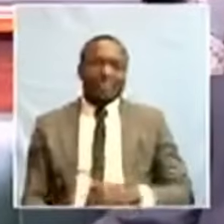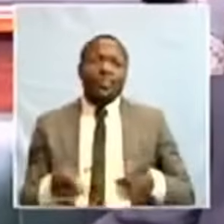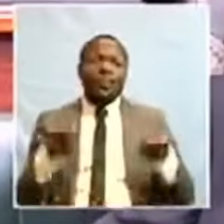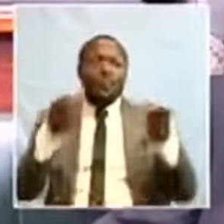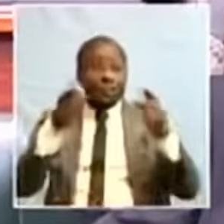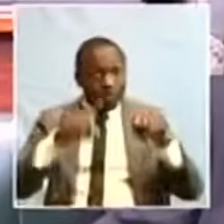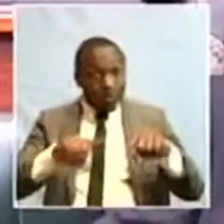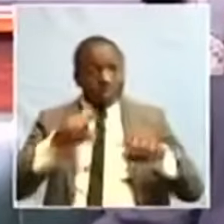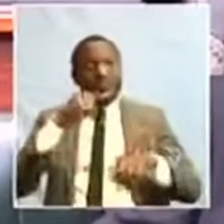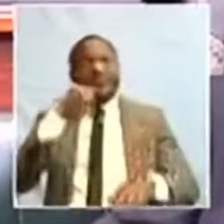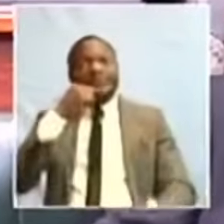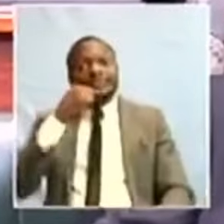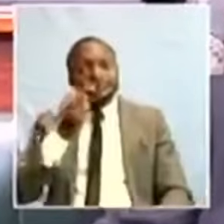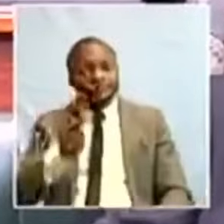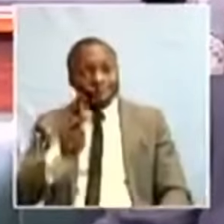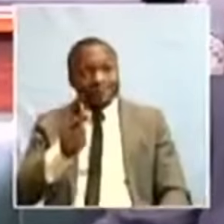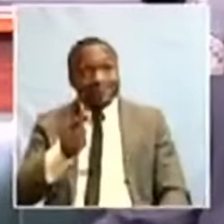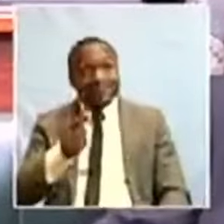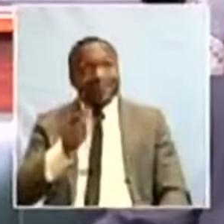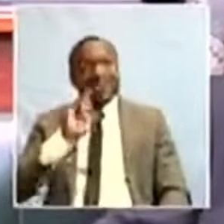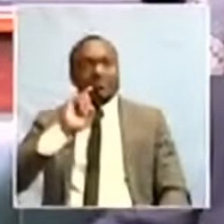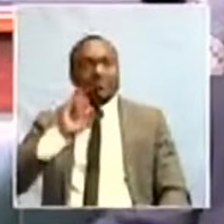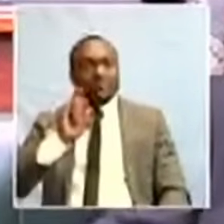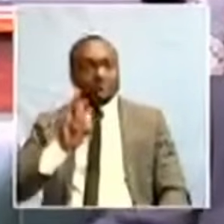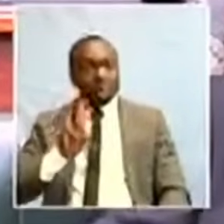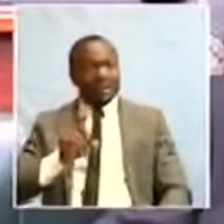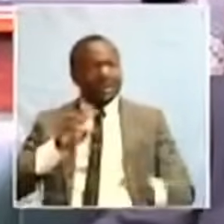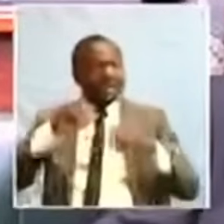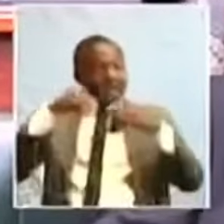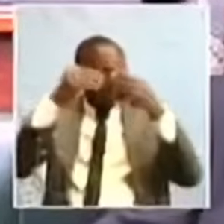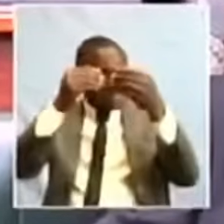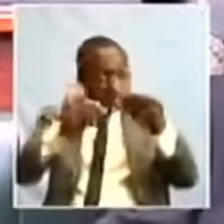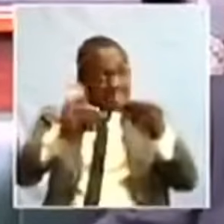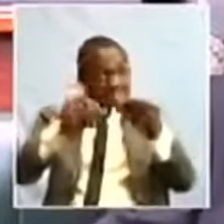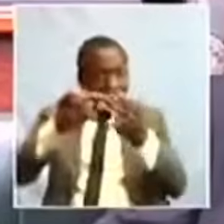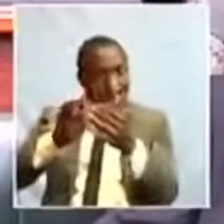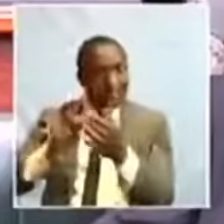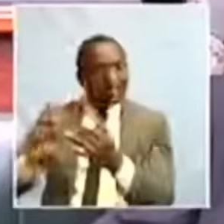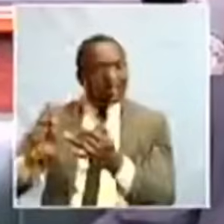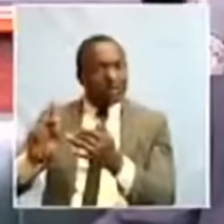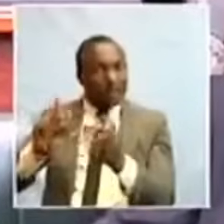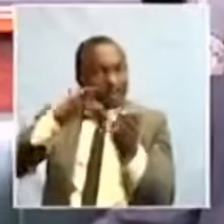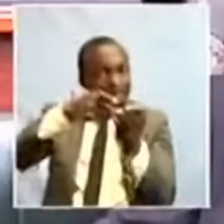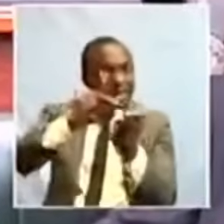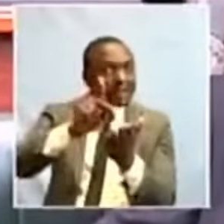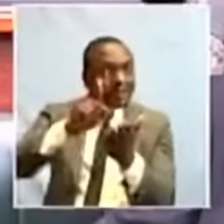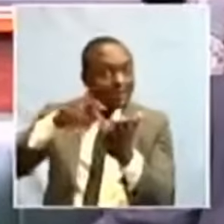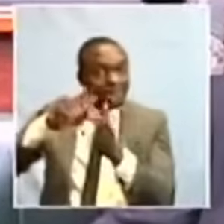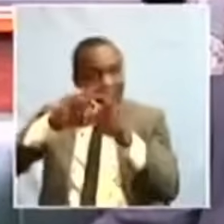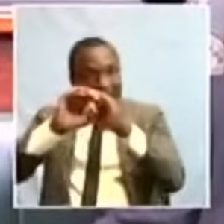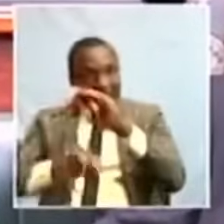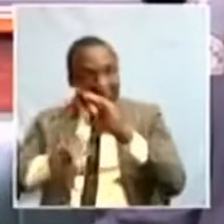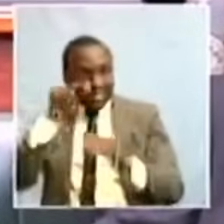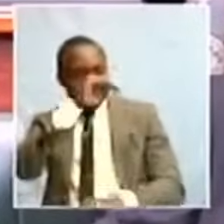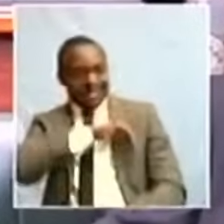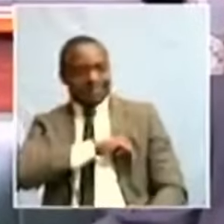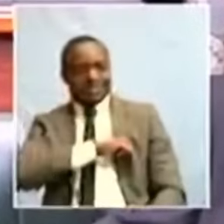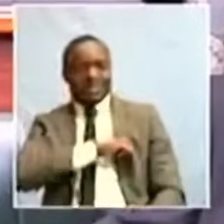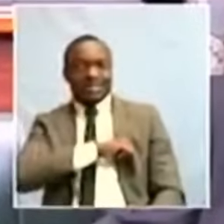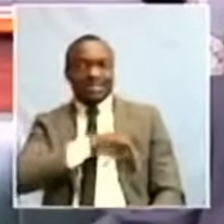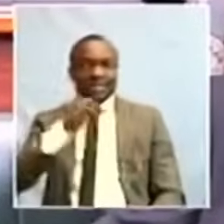When we say, let us give the partial payment under NAPSA,